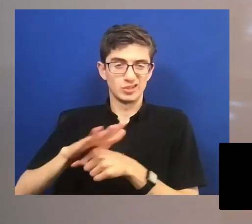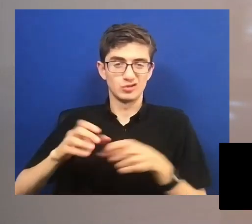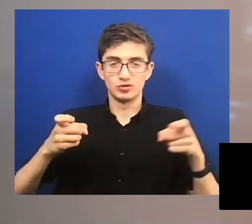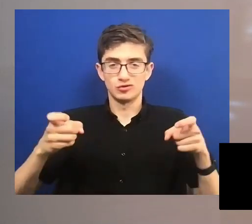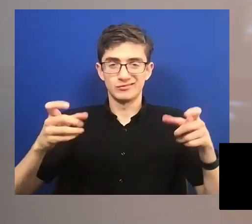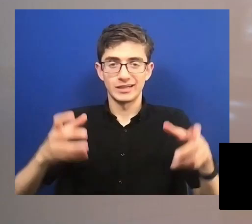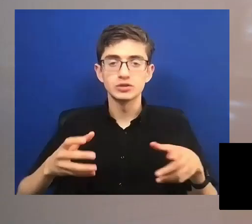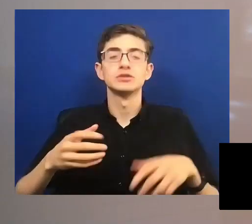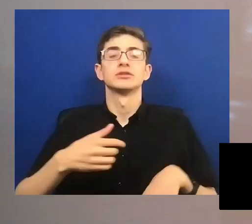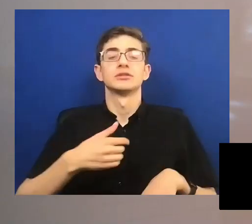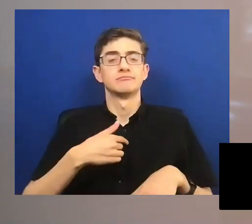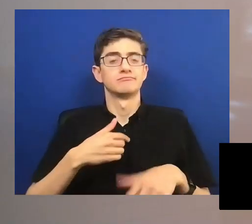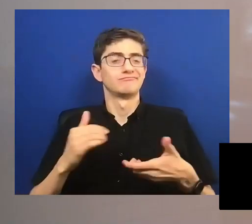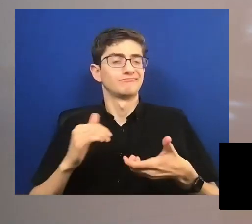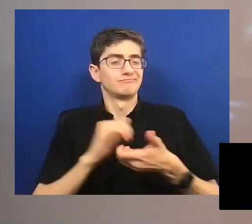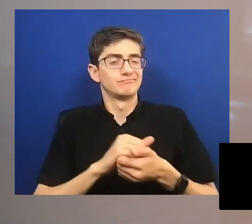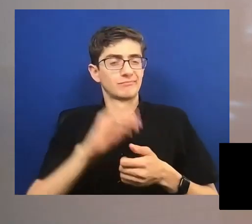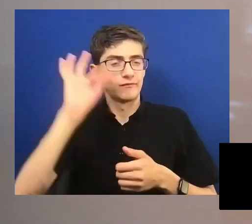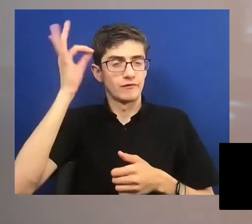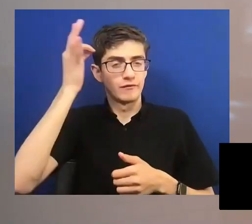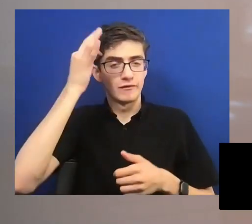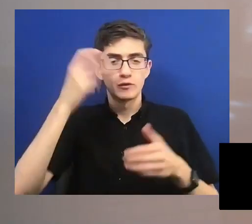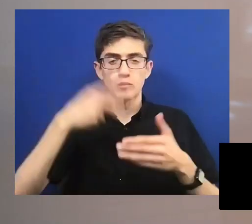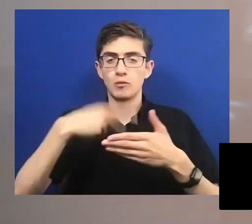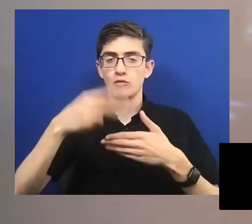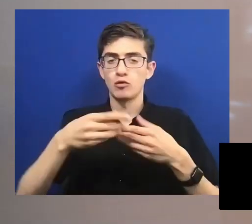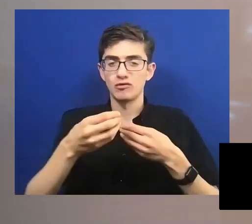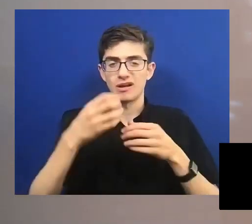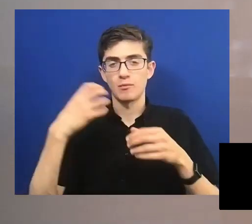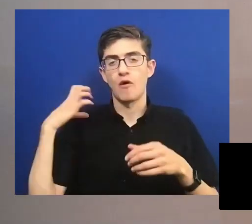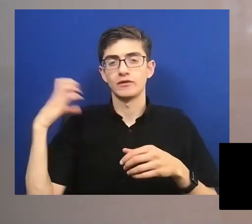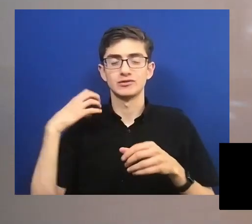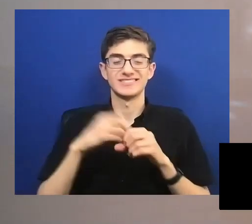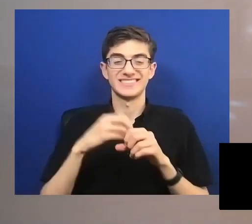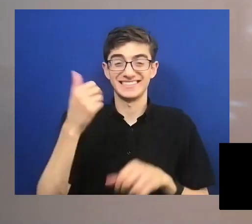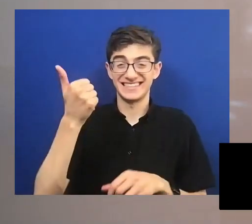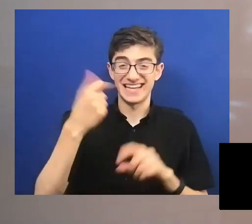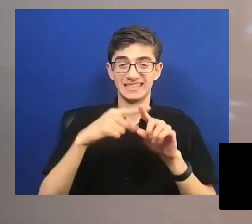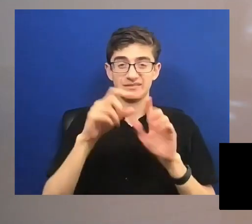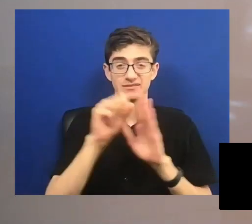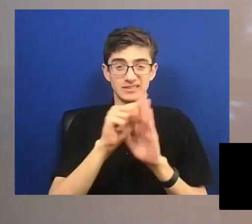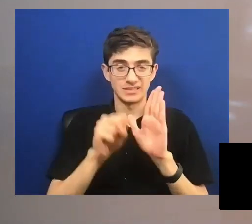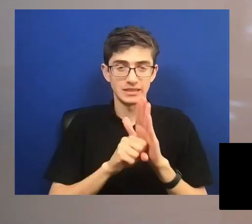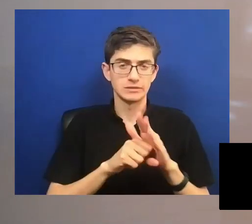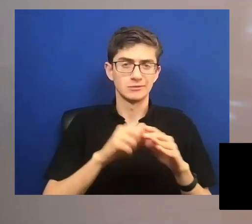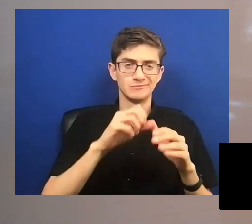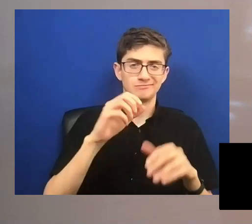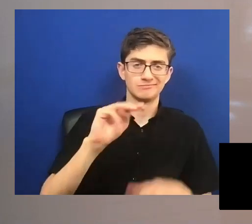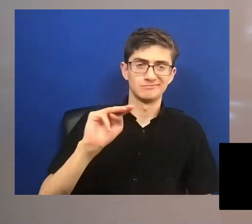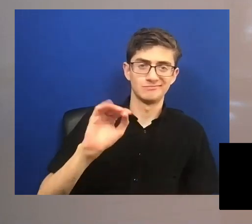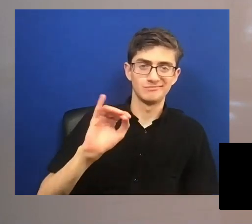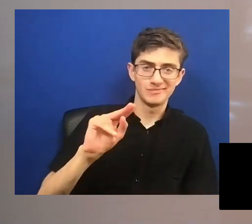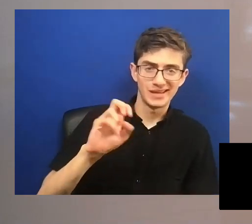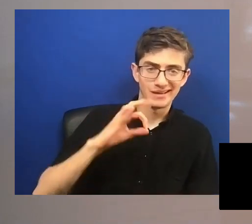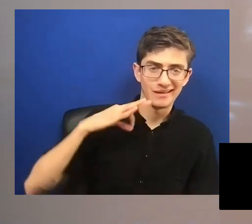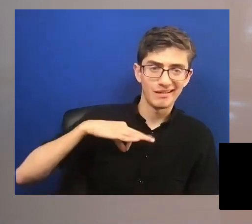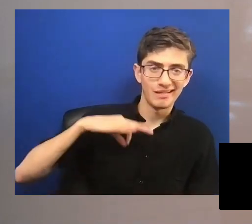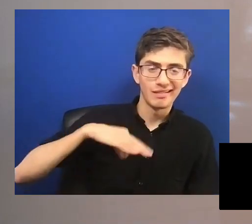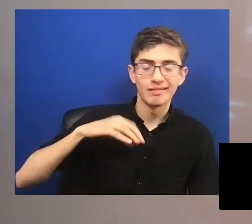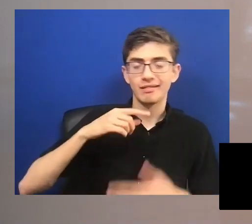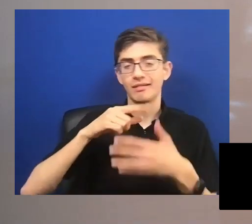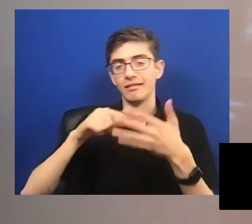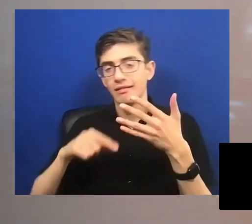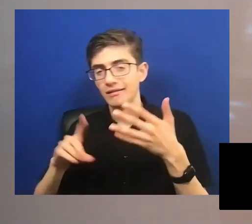federal program officers in 10 states, from Maine all the way down to Delaware. But New York City is my